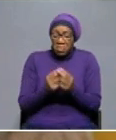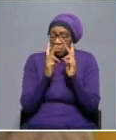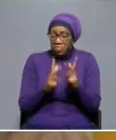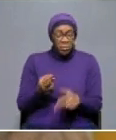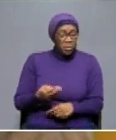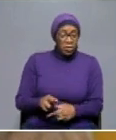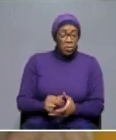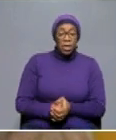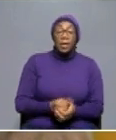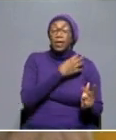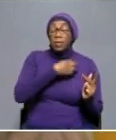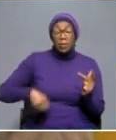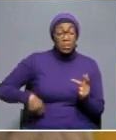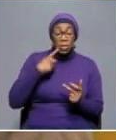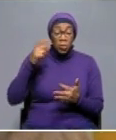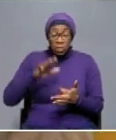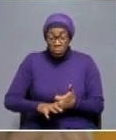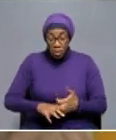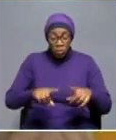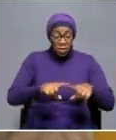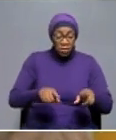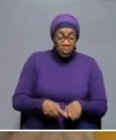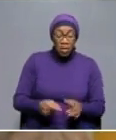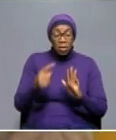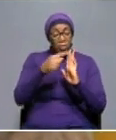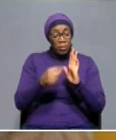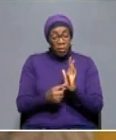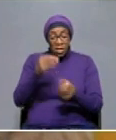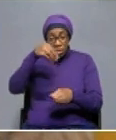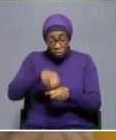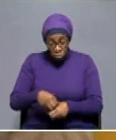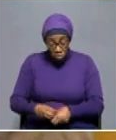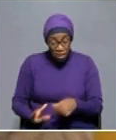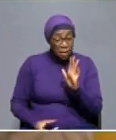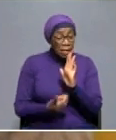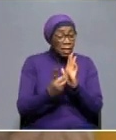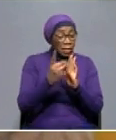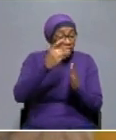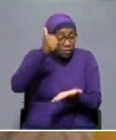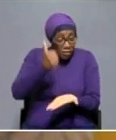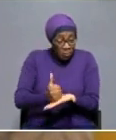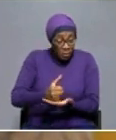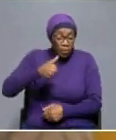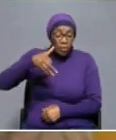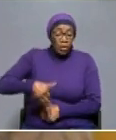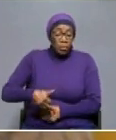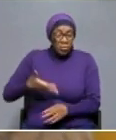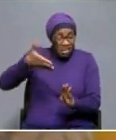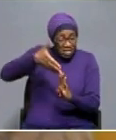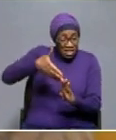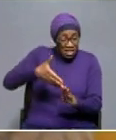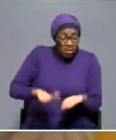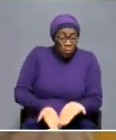Development Bank of Namibia SME loans that will target the young, and of course the